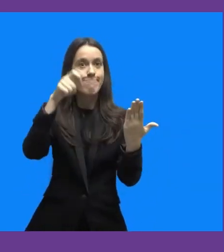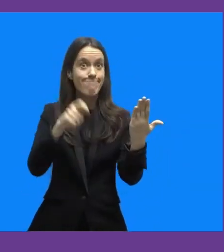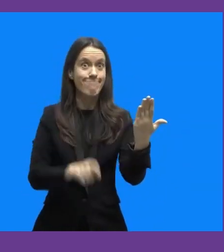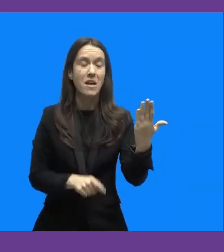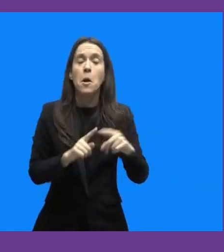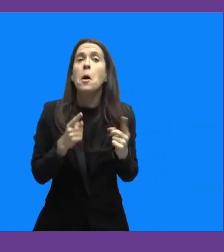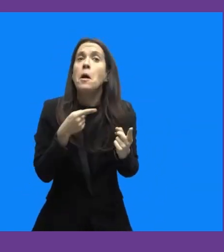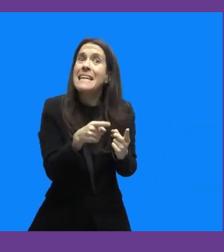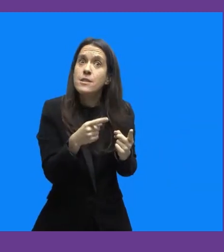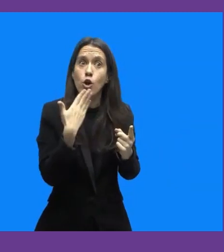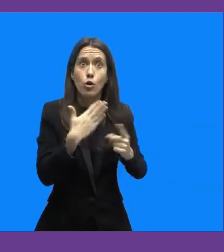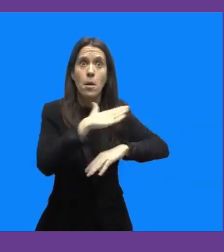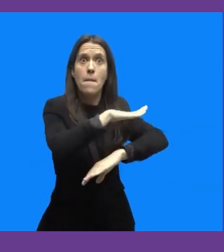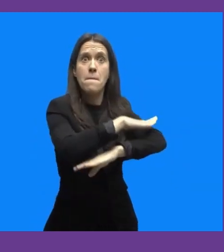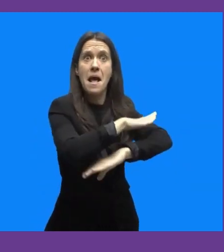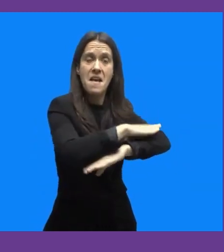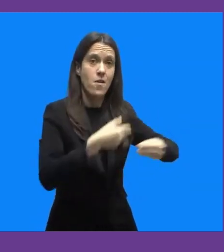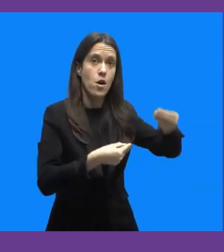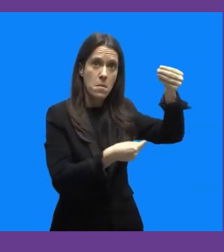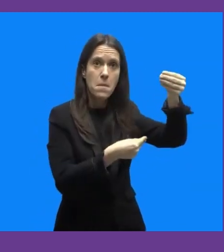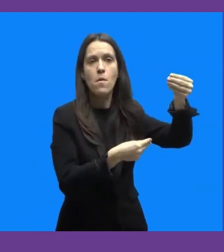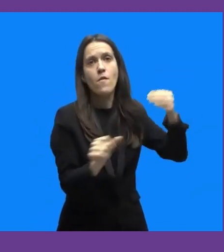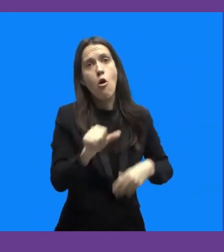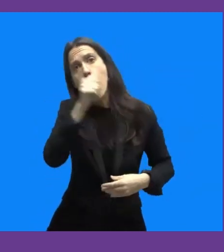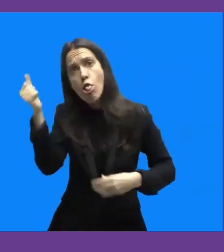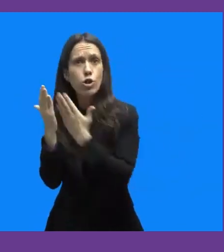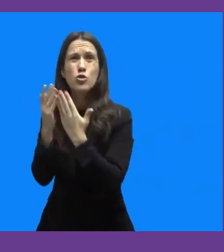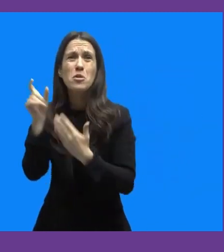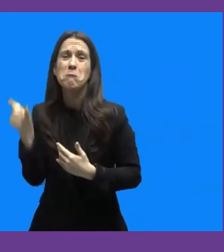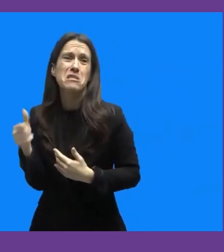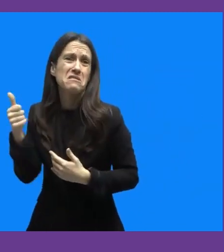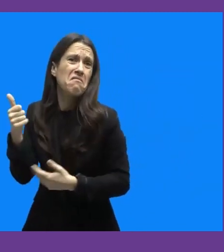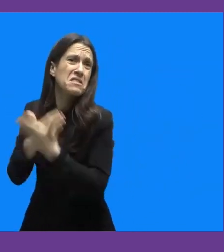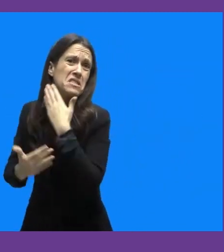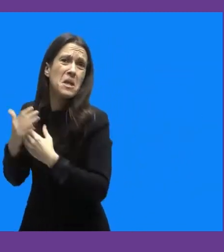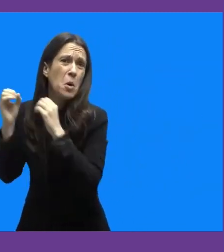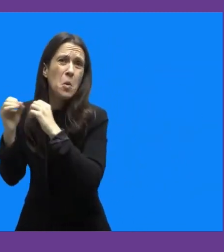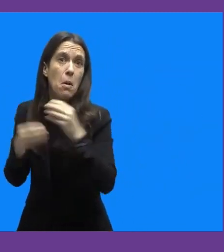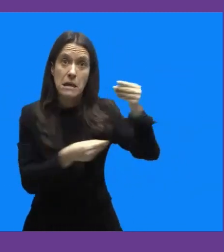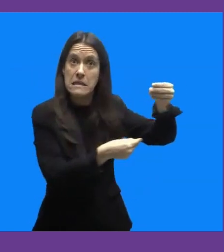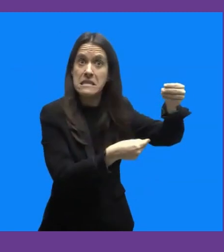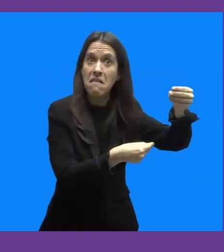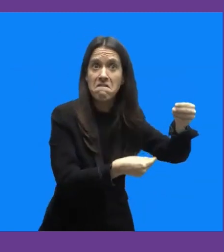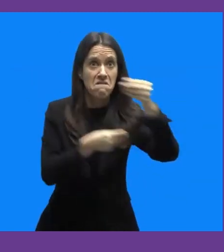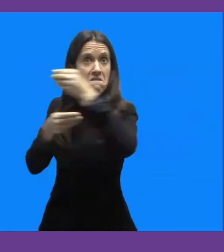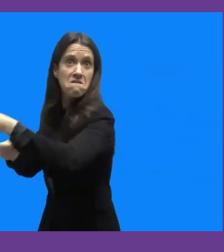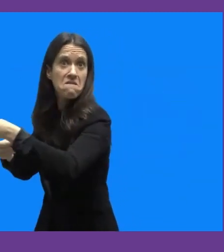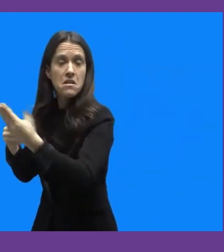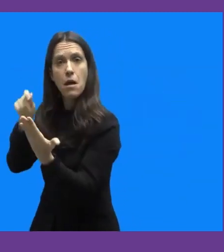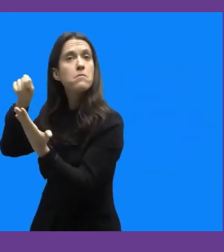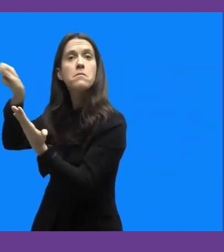maybe they don't have disability, they are not people with disabilities, but they can use it, as you were saying before. Maybe it